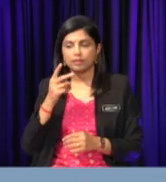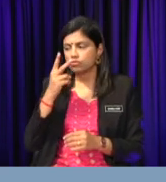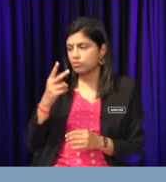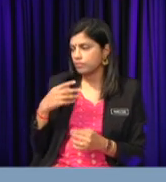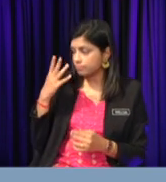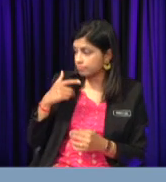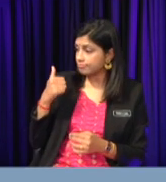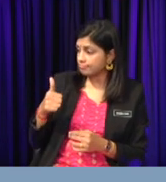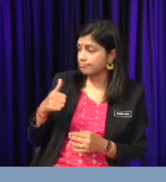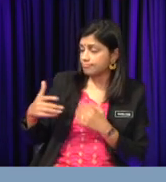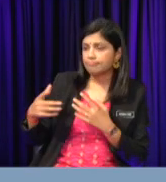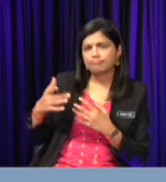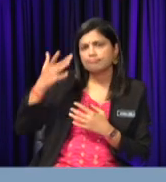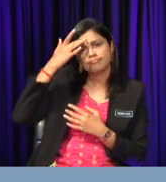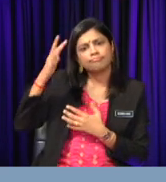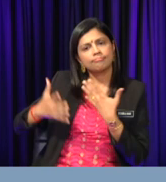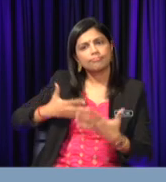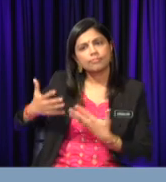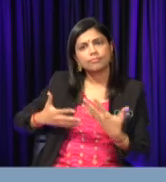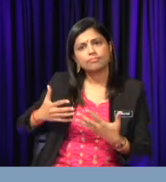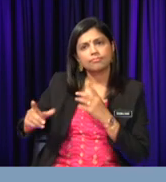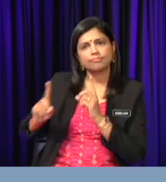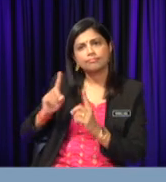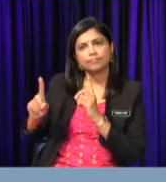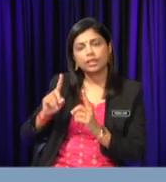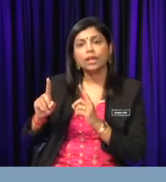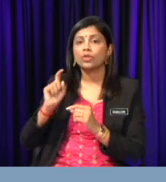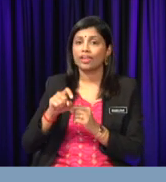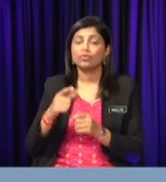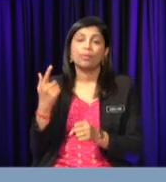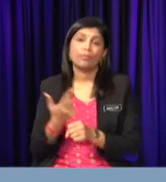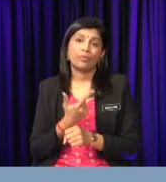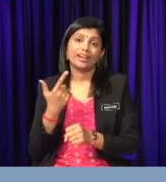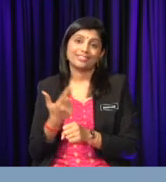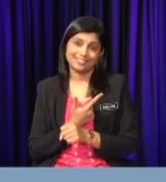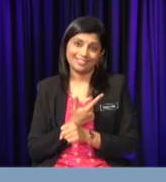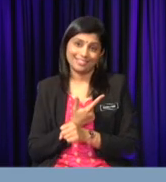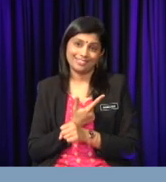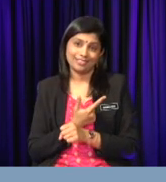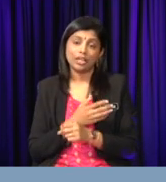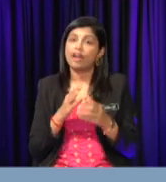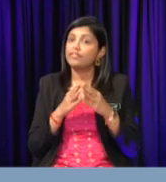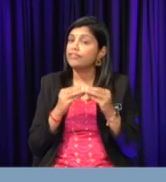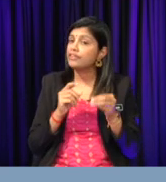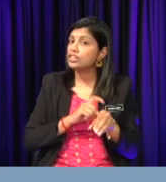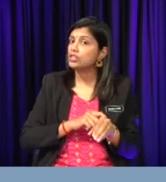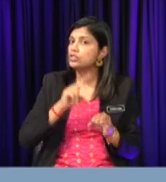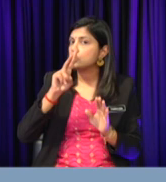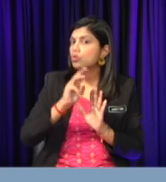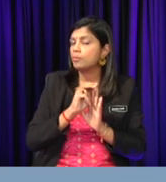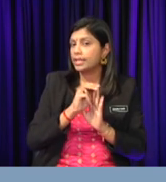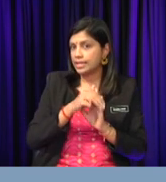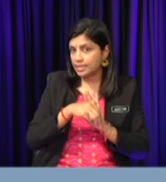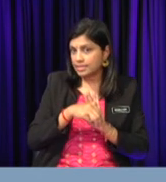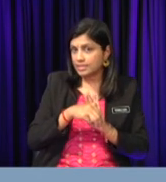That discussion part is just 2 minutes. And as you notice, as soon as I ended the discussion, I gave the instruction